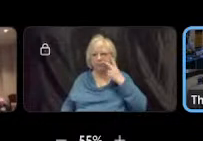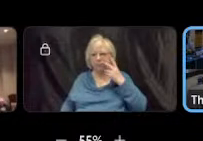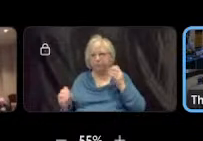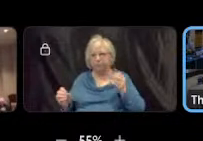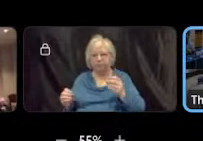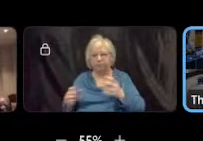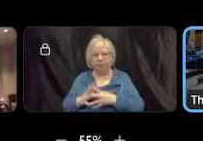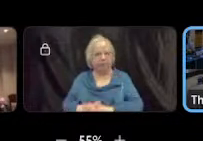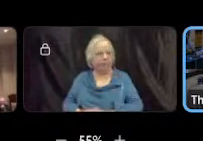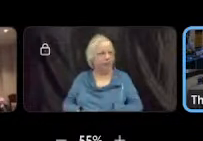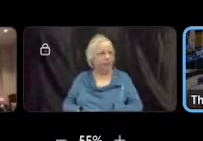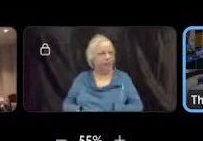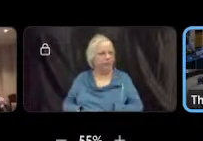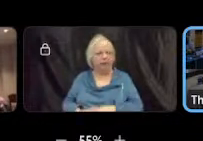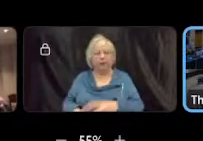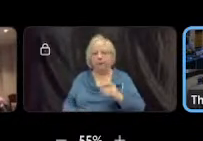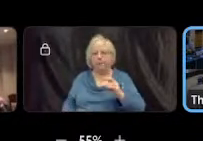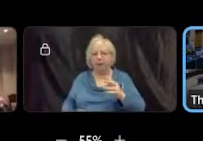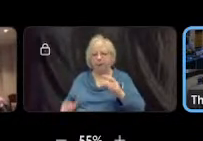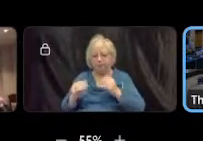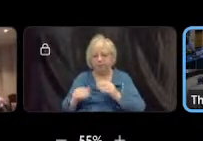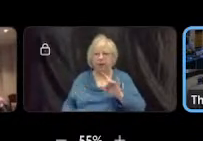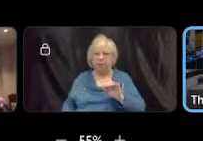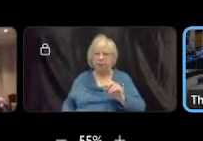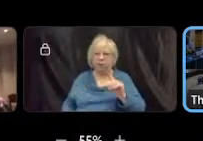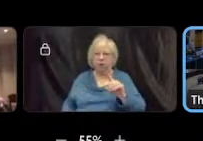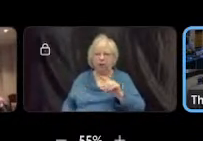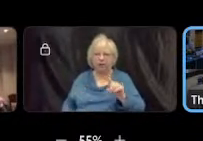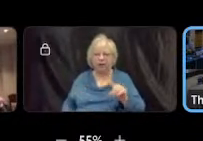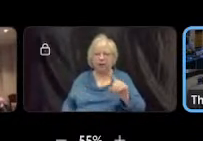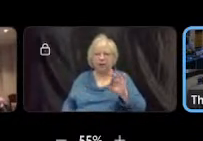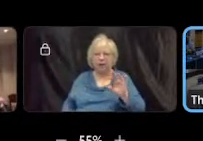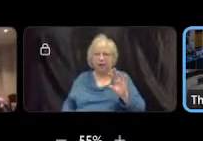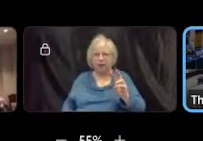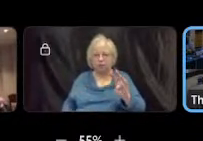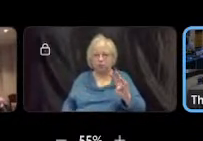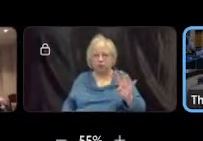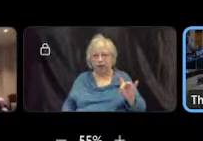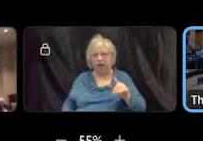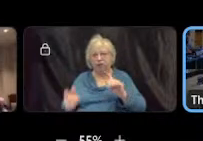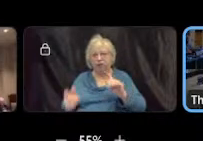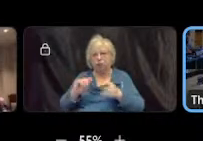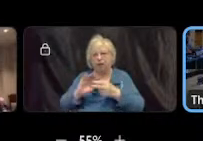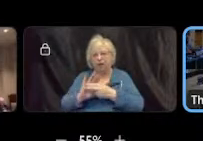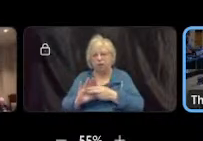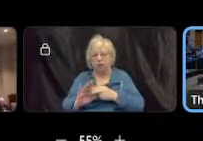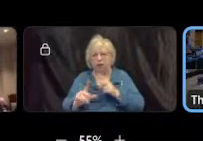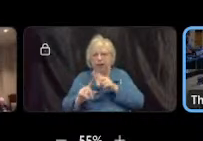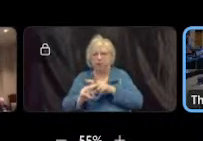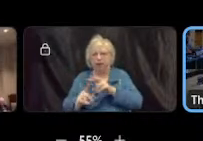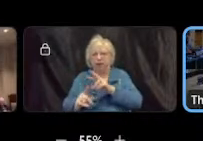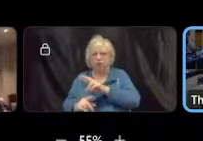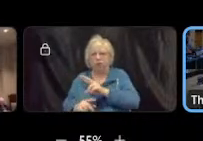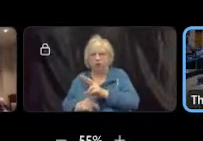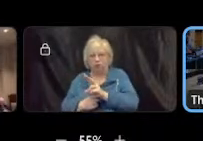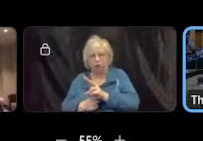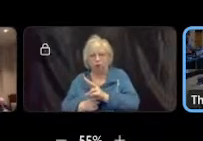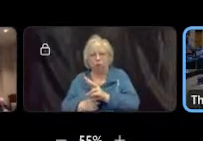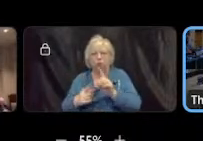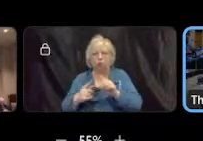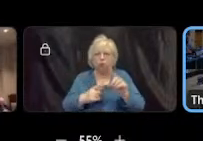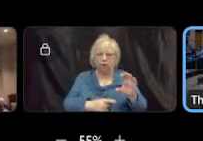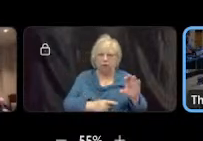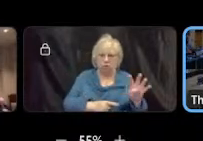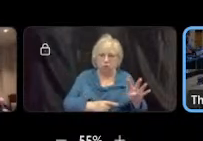go ahead. Mr. Chair, item 8.1, file number Z9748. This is the rezoning application from R2 to